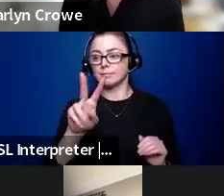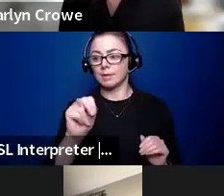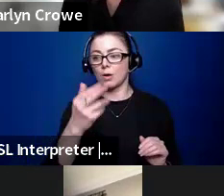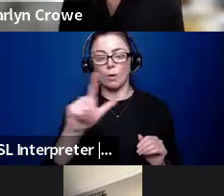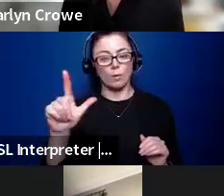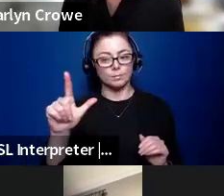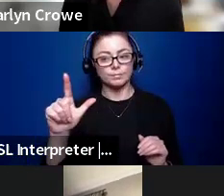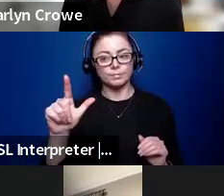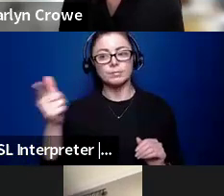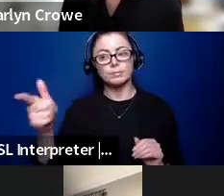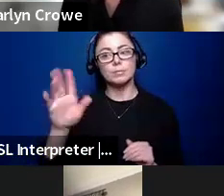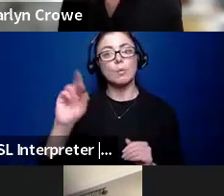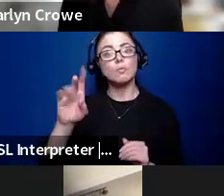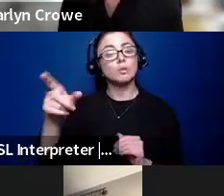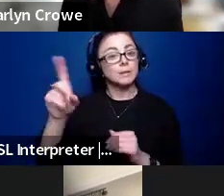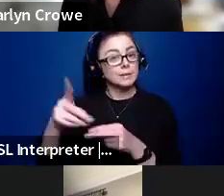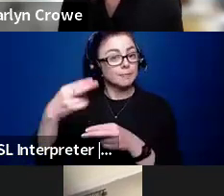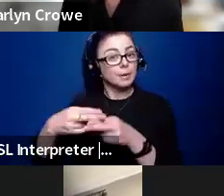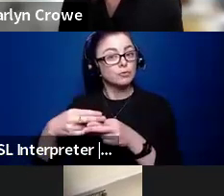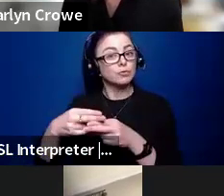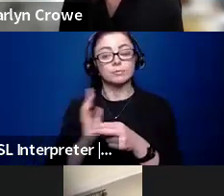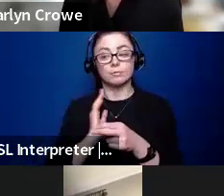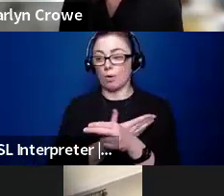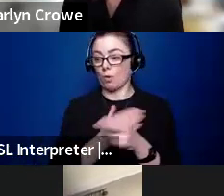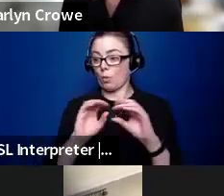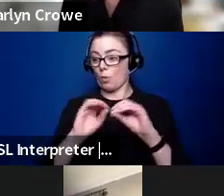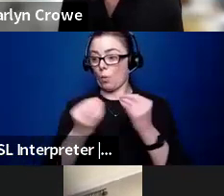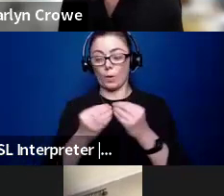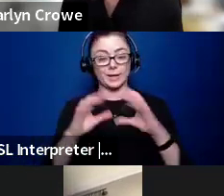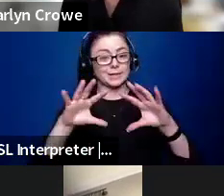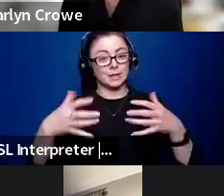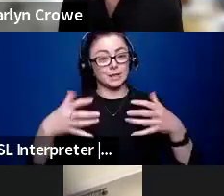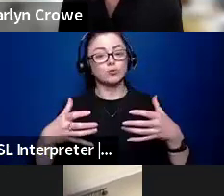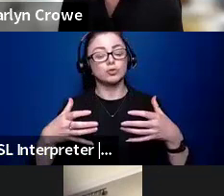Brooke mentioned, we as an organization are